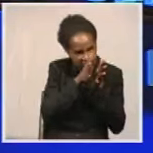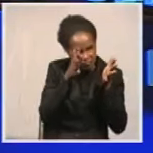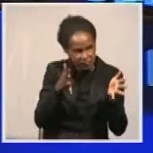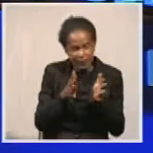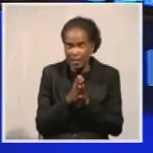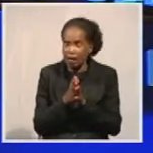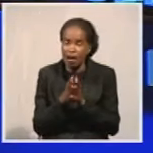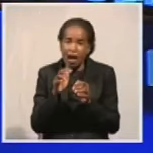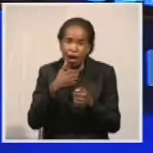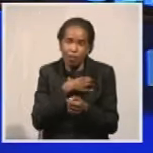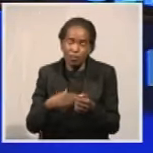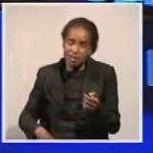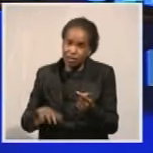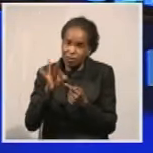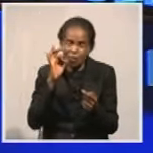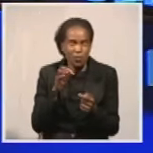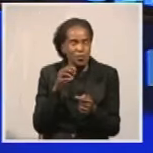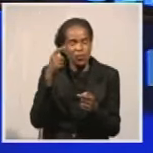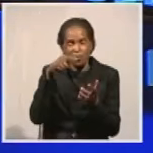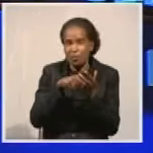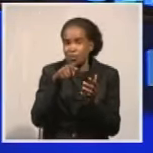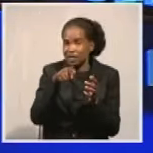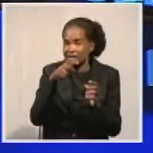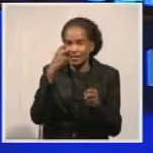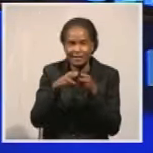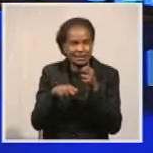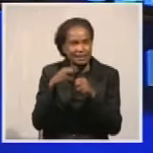contentious, and that's where